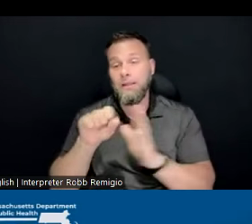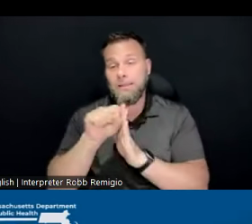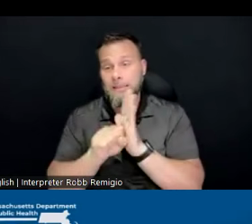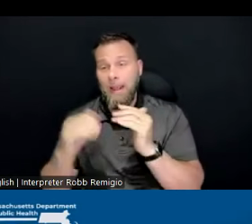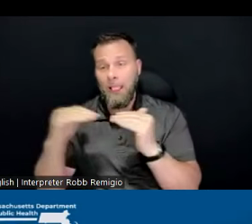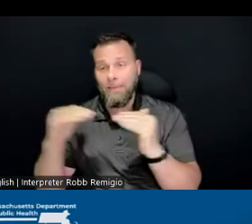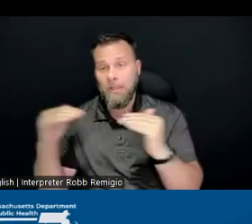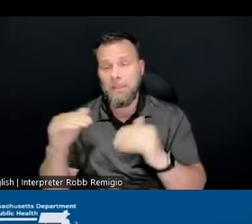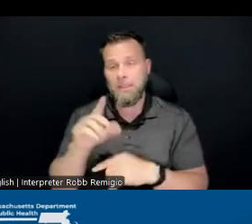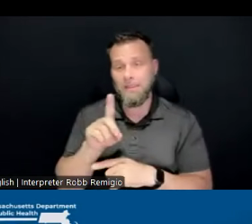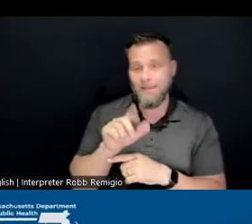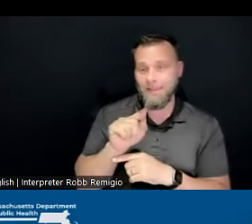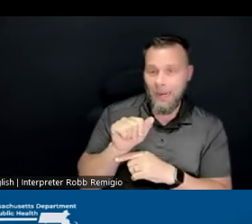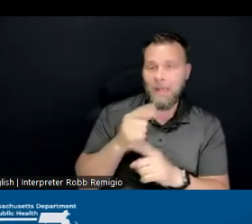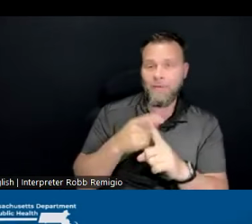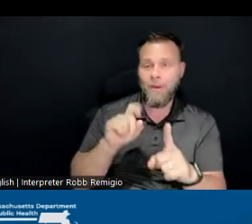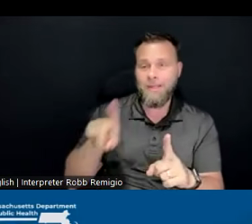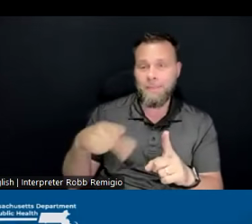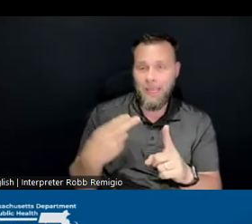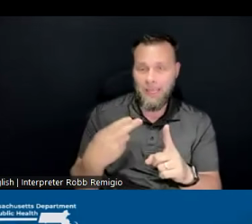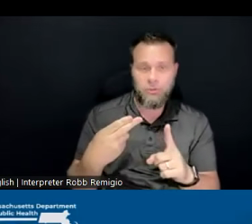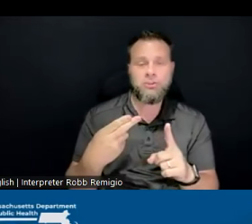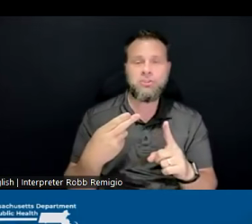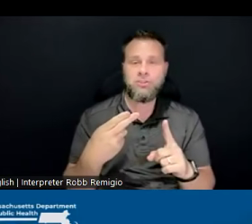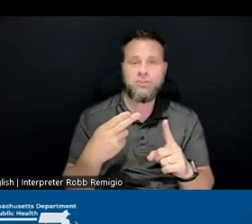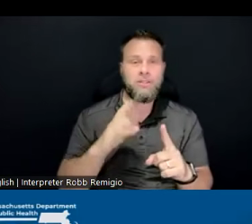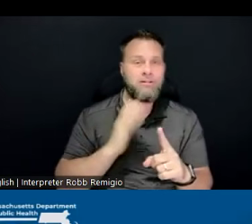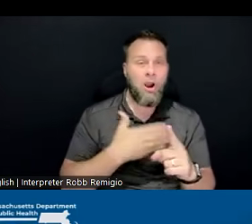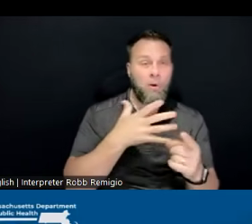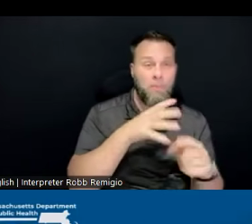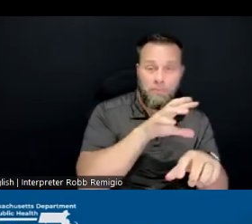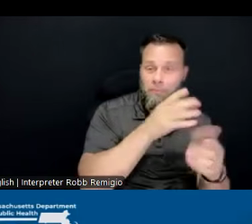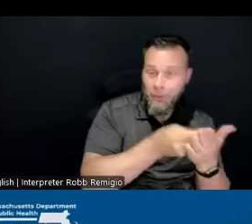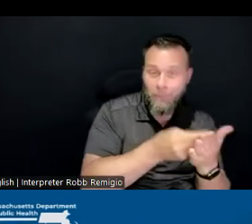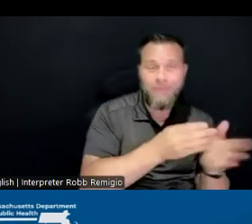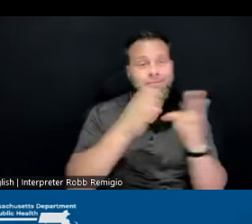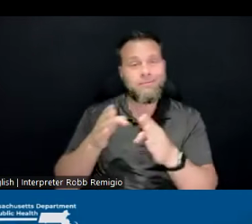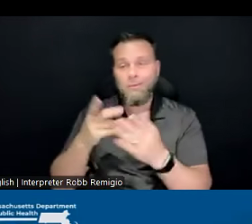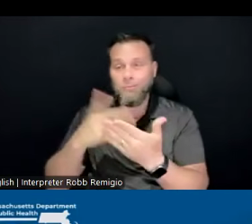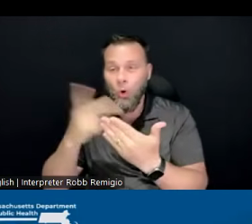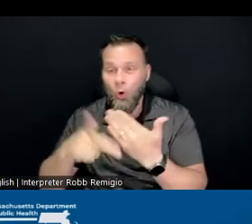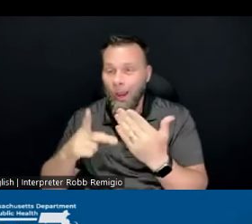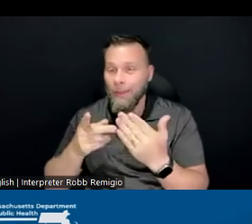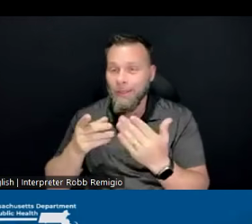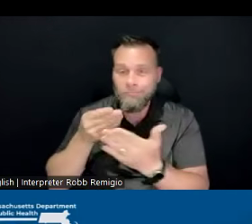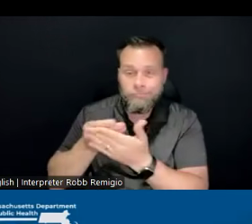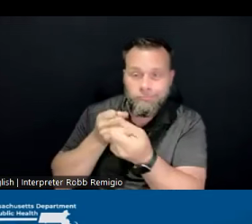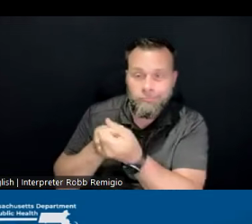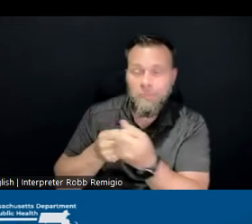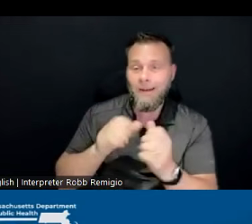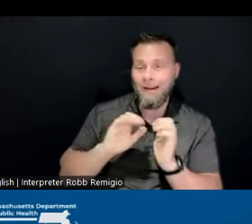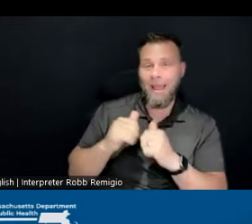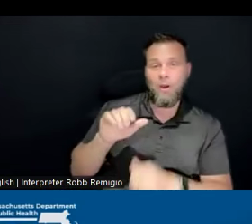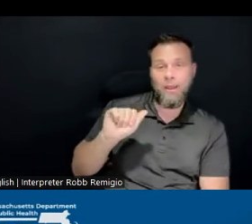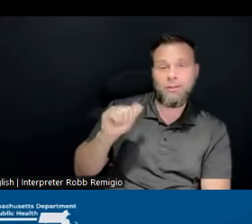been used from like DPH and our procurements, our programming, to the way that the Attorney General's office